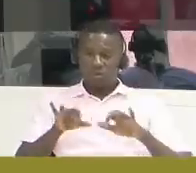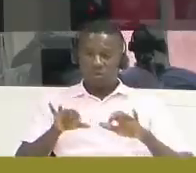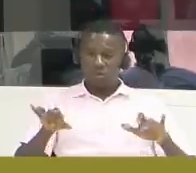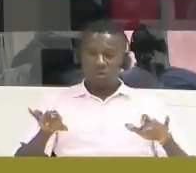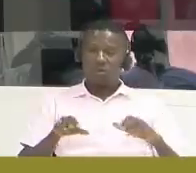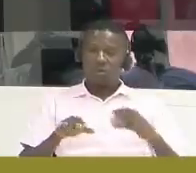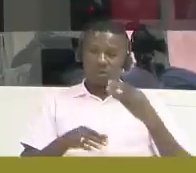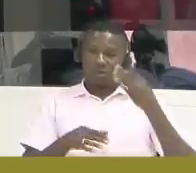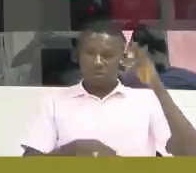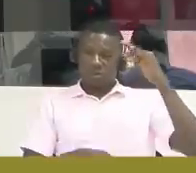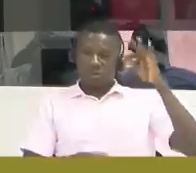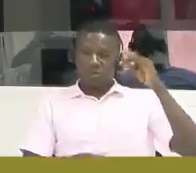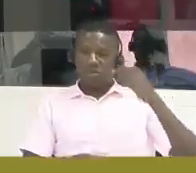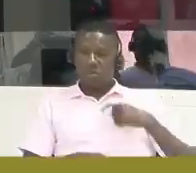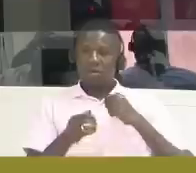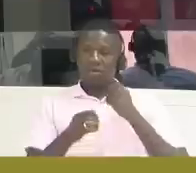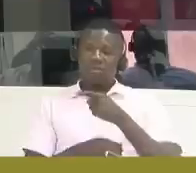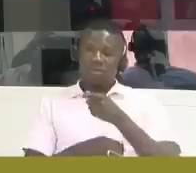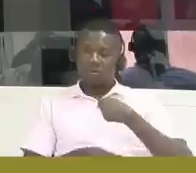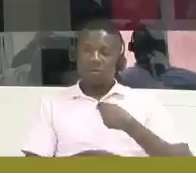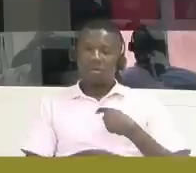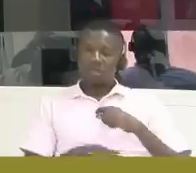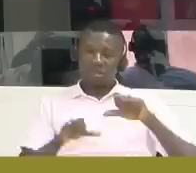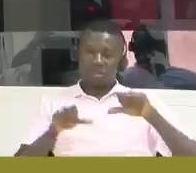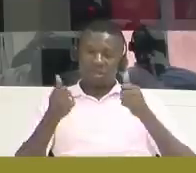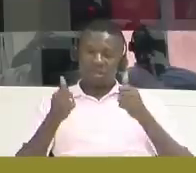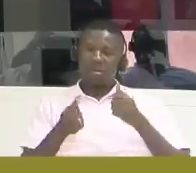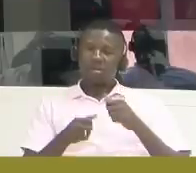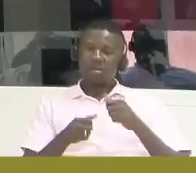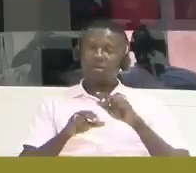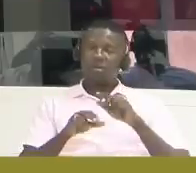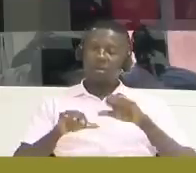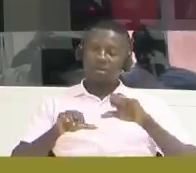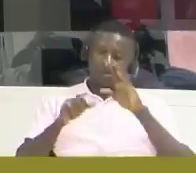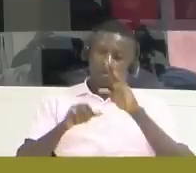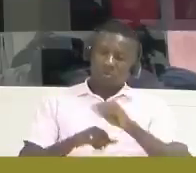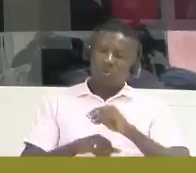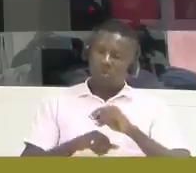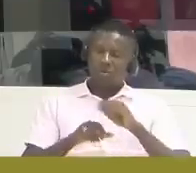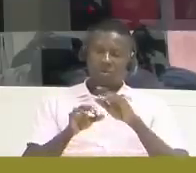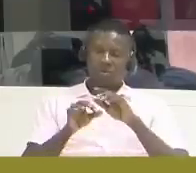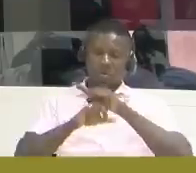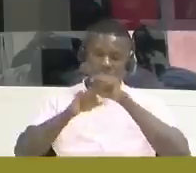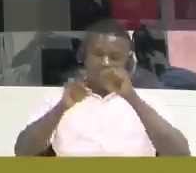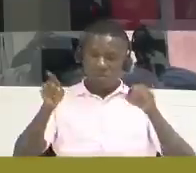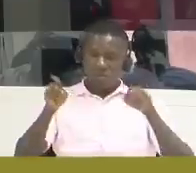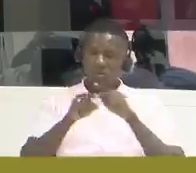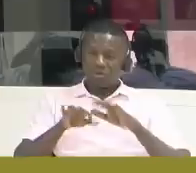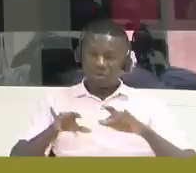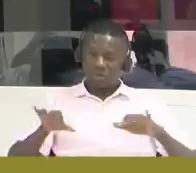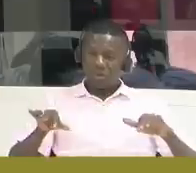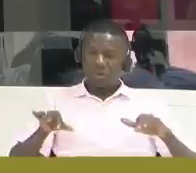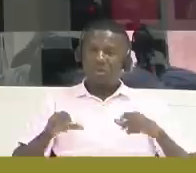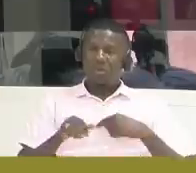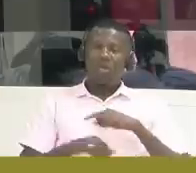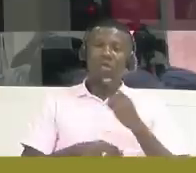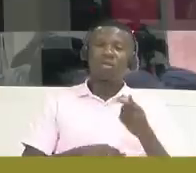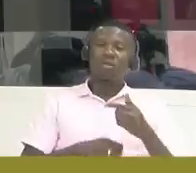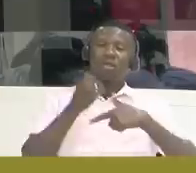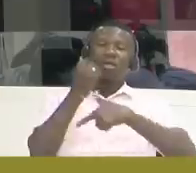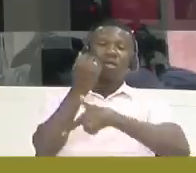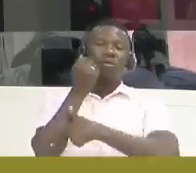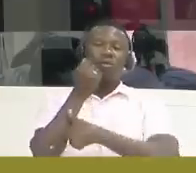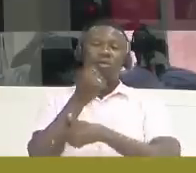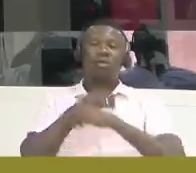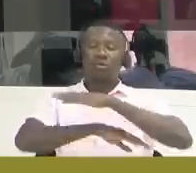paid for me. I started doing computer at GTMI, Gamtel School, GTMI.